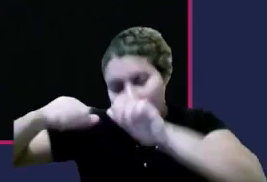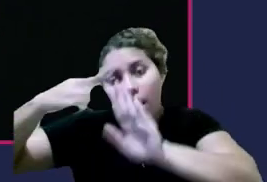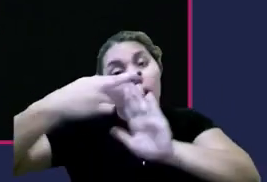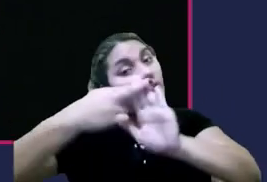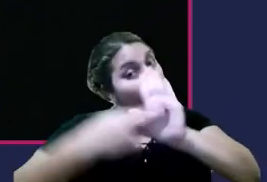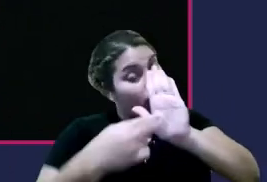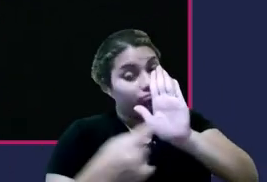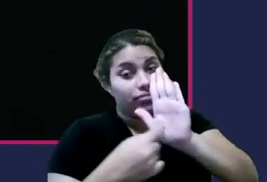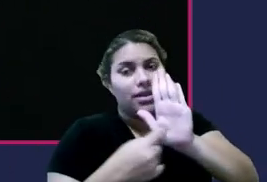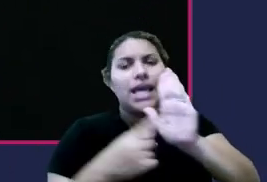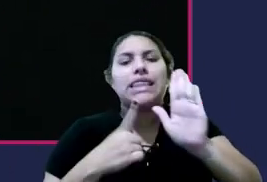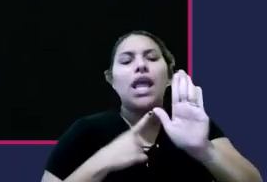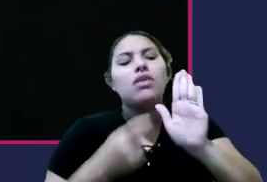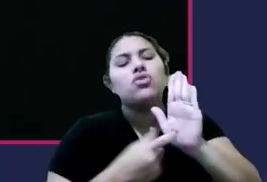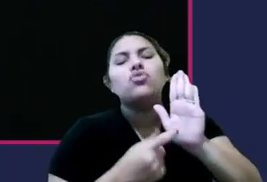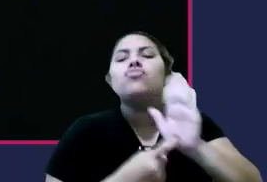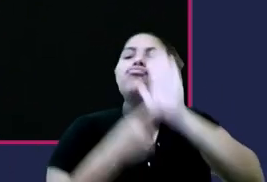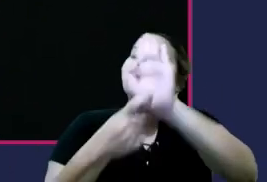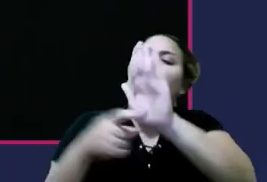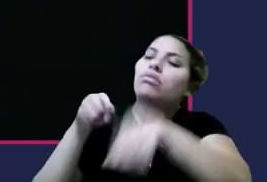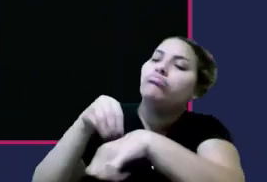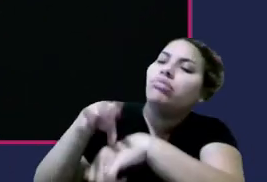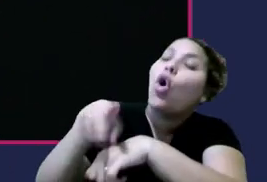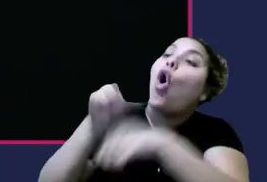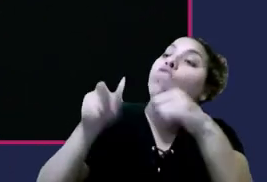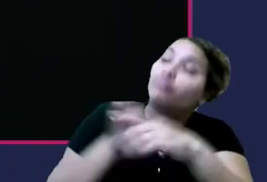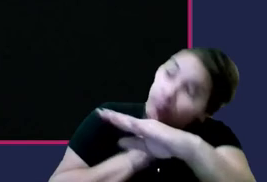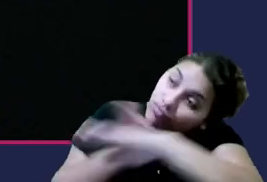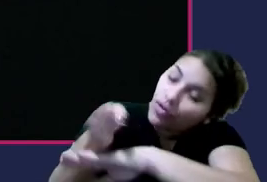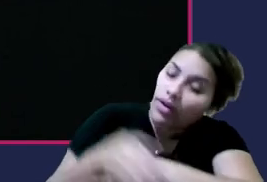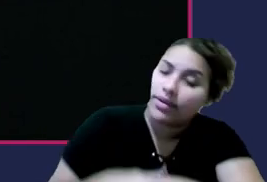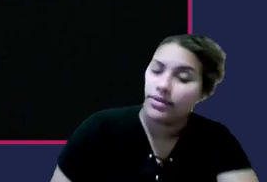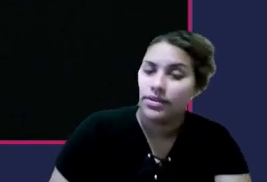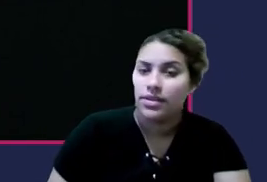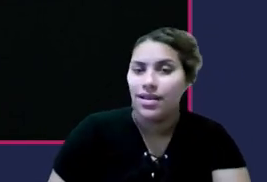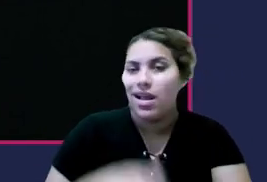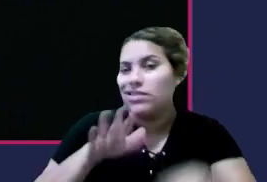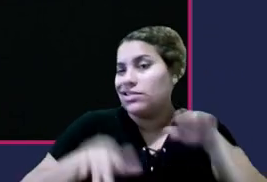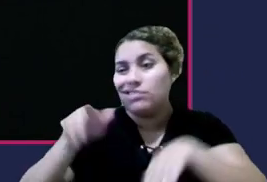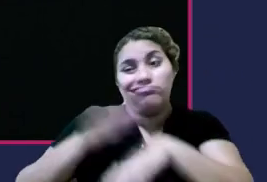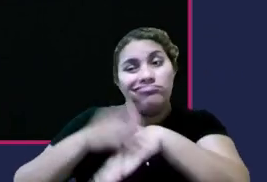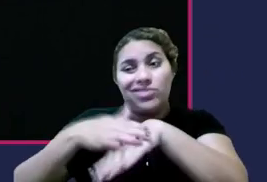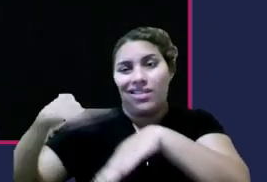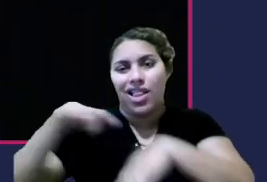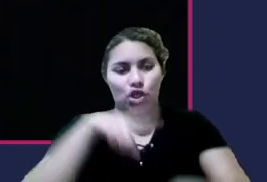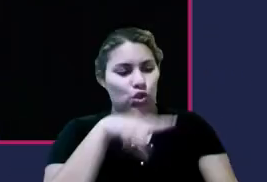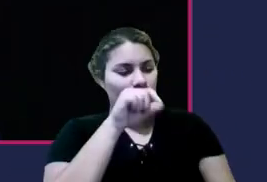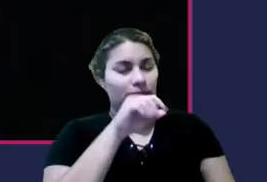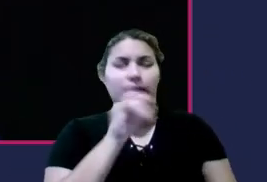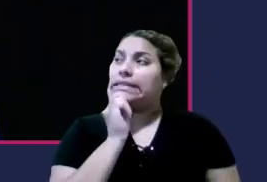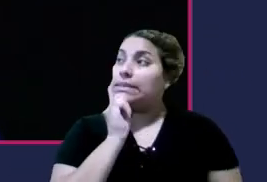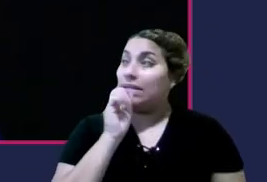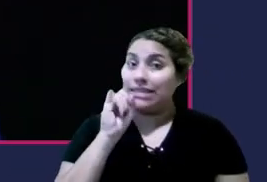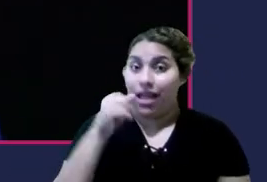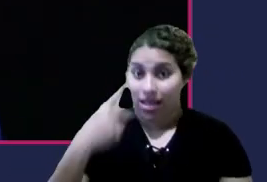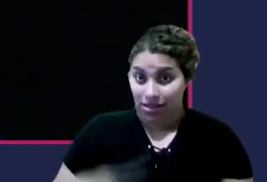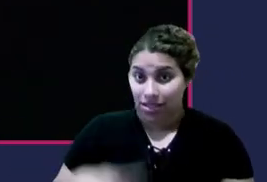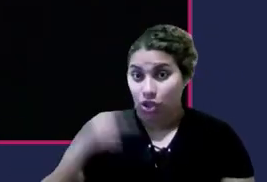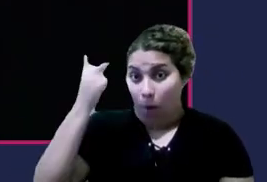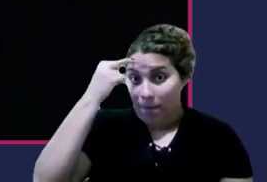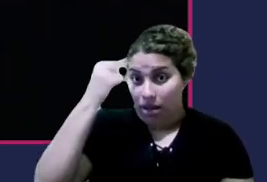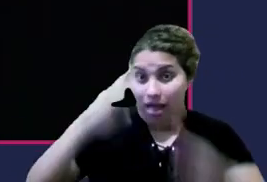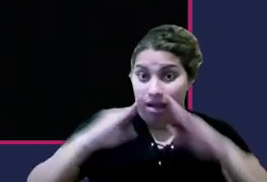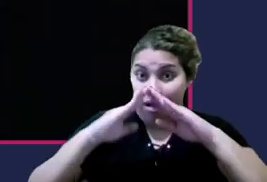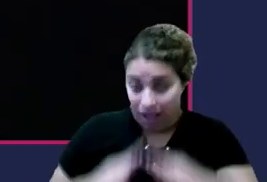system has some reference on what it, where can it go. But if they are from